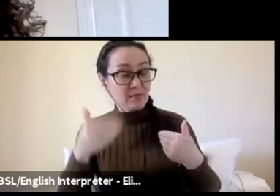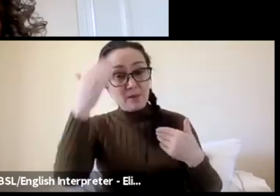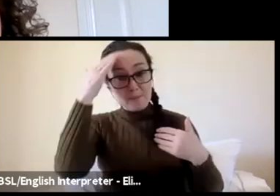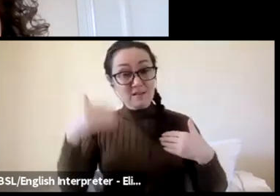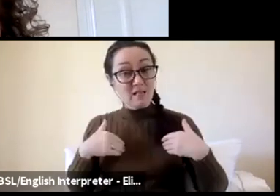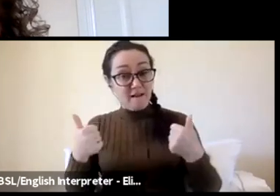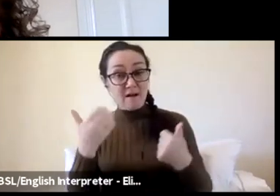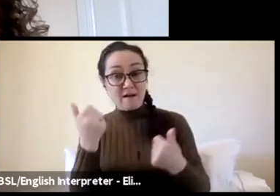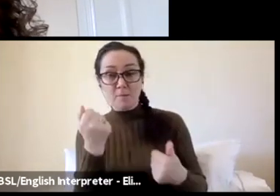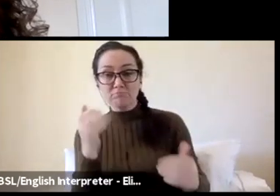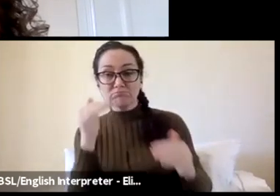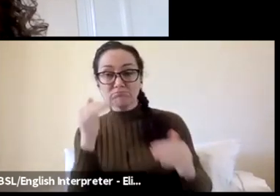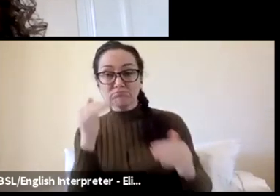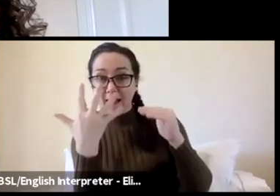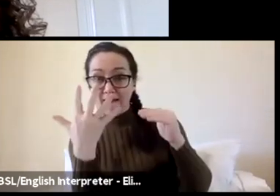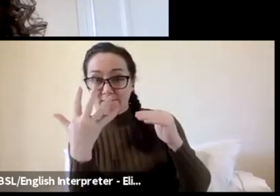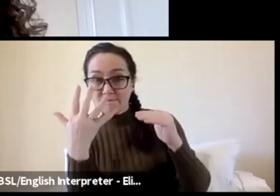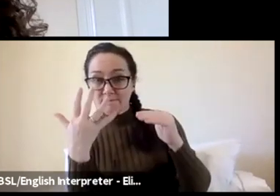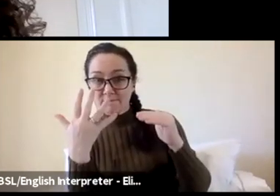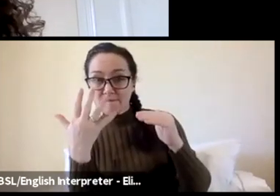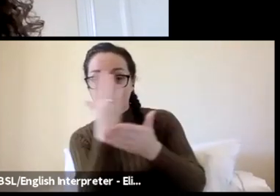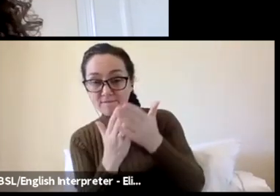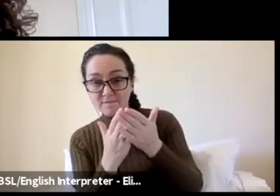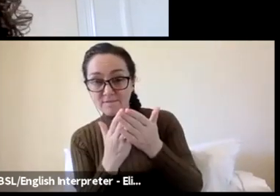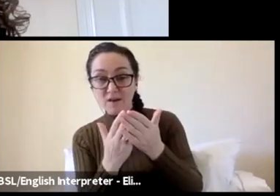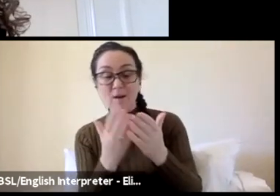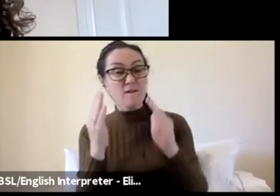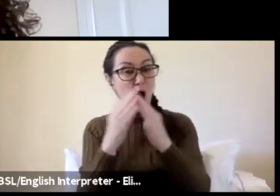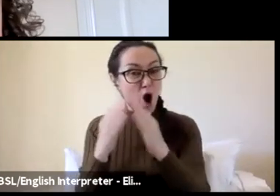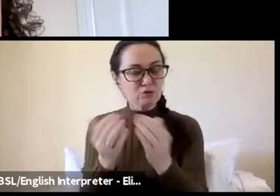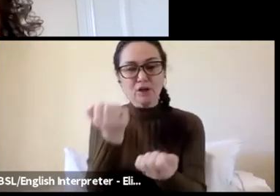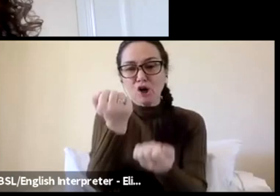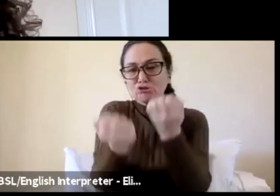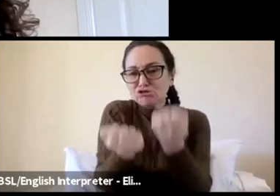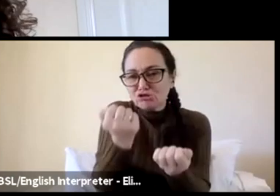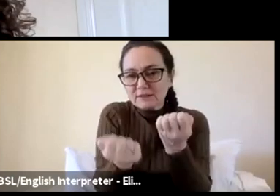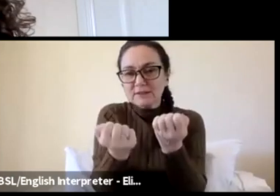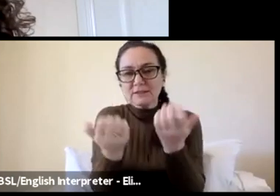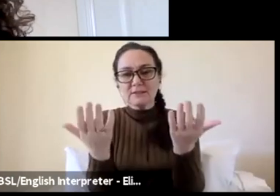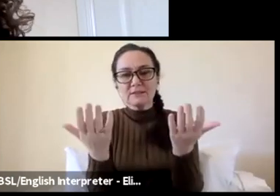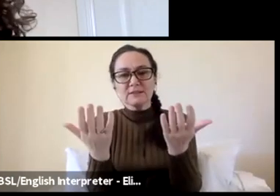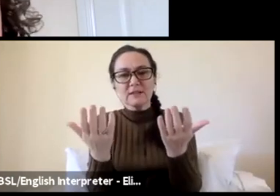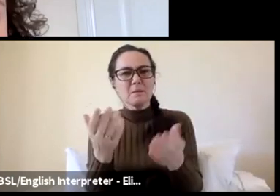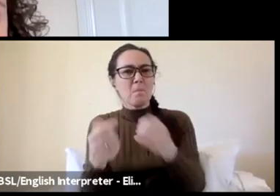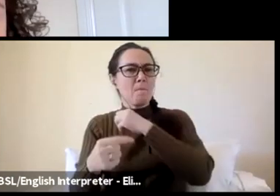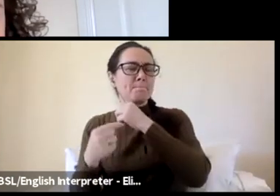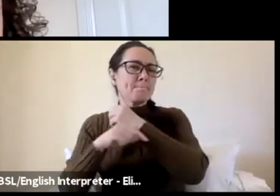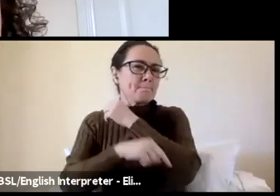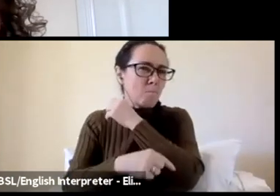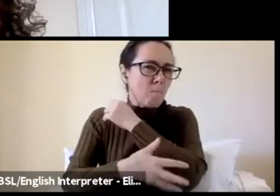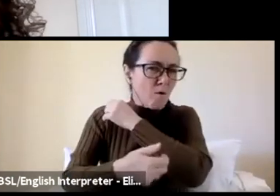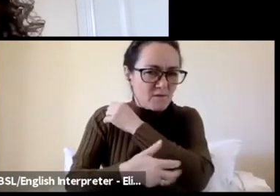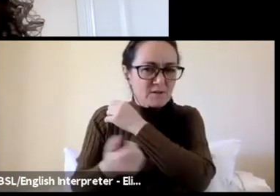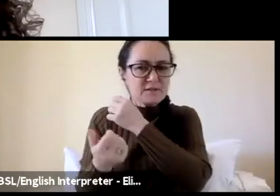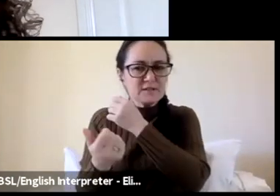half, housing, justice, poverty and social security. So a really, really wide range of issues